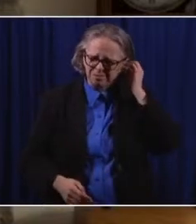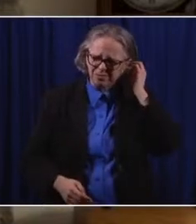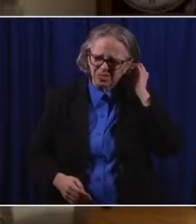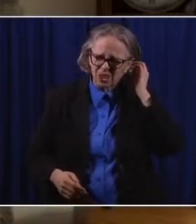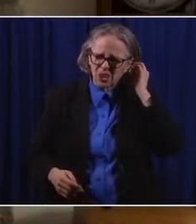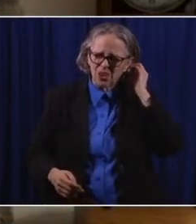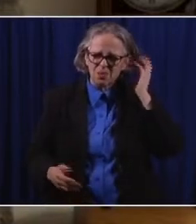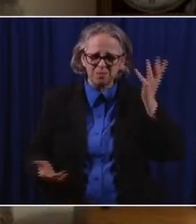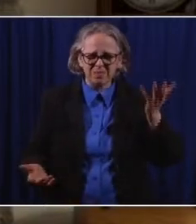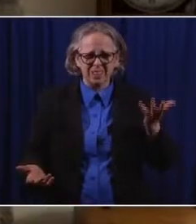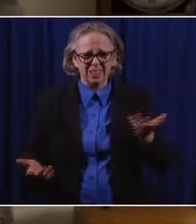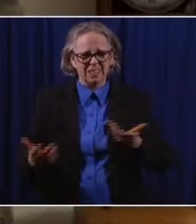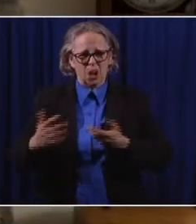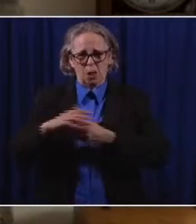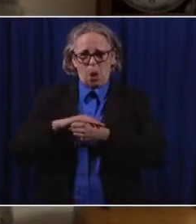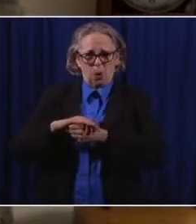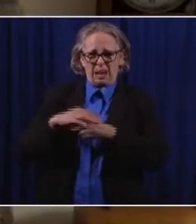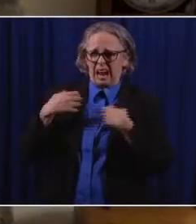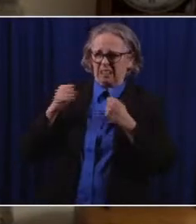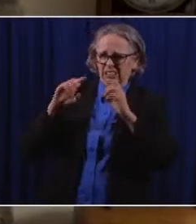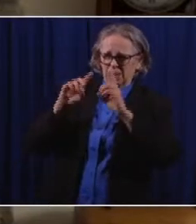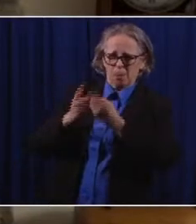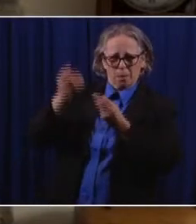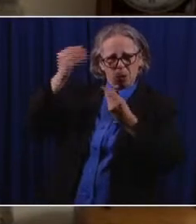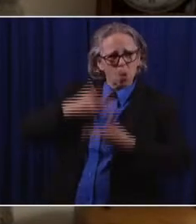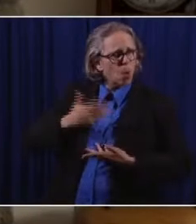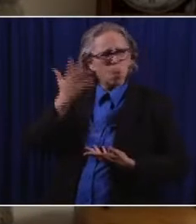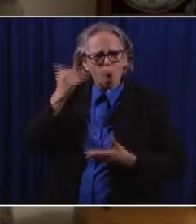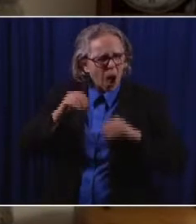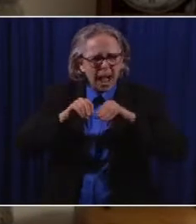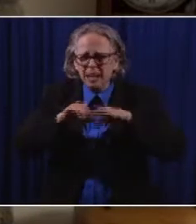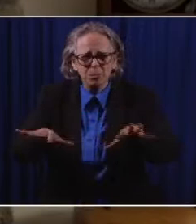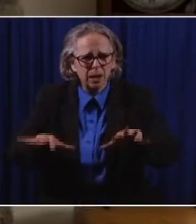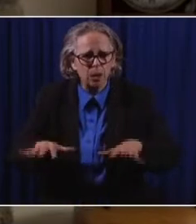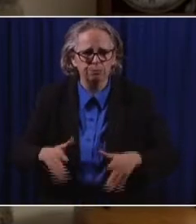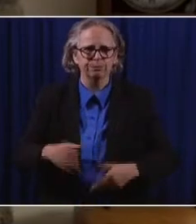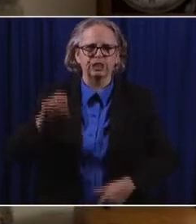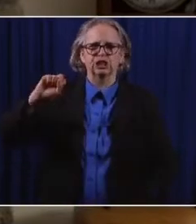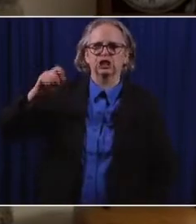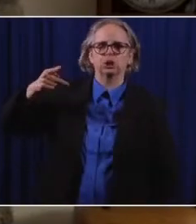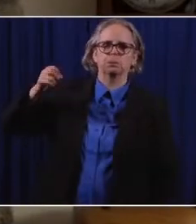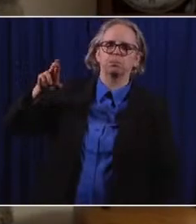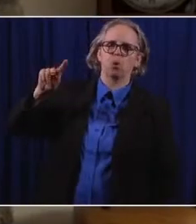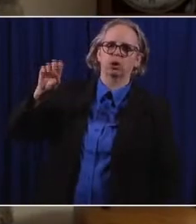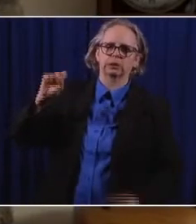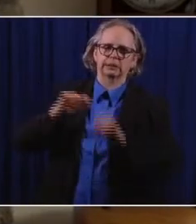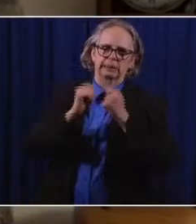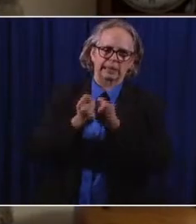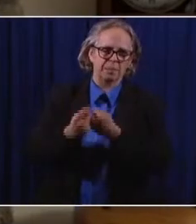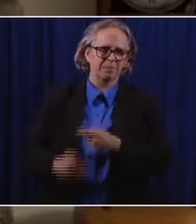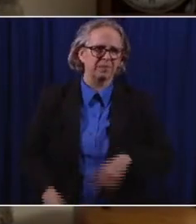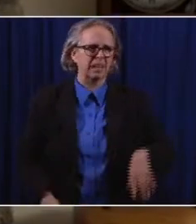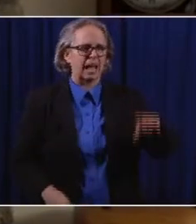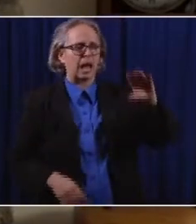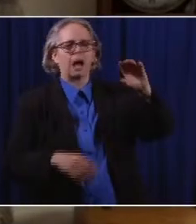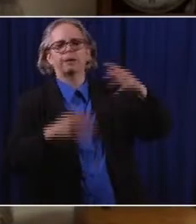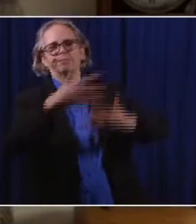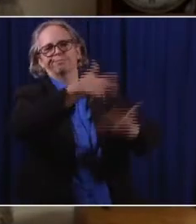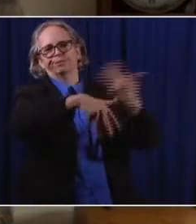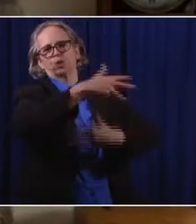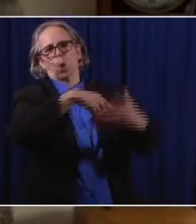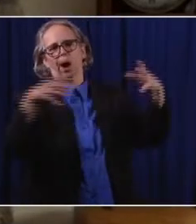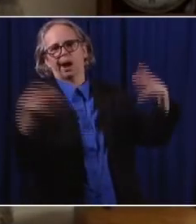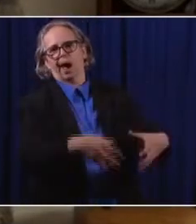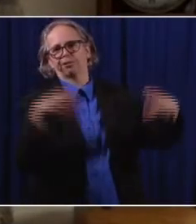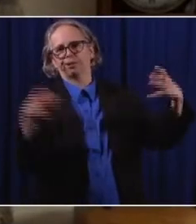Local health department officials report cases associated with sports teams, social gatherings, and community spread. Hamilton County. Unfortunately, Hamilton